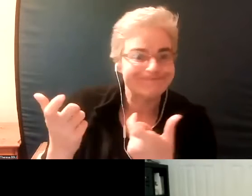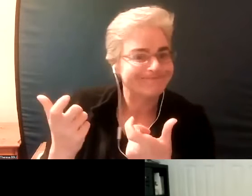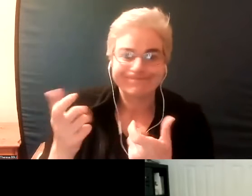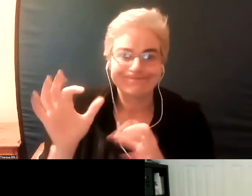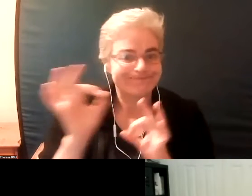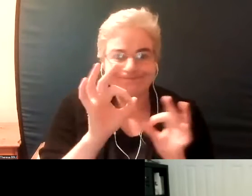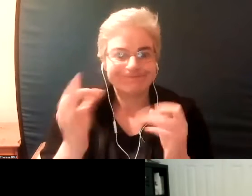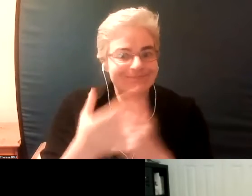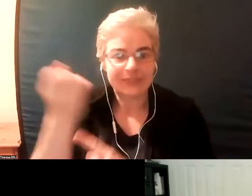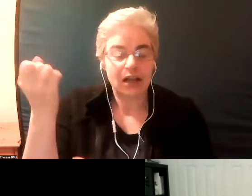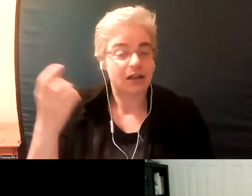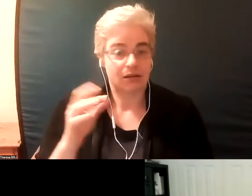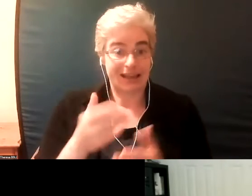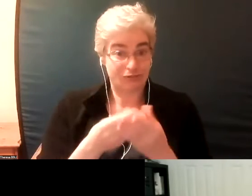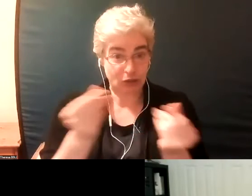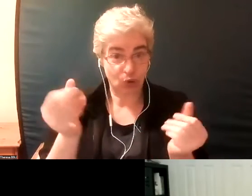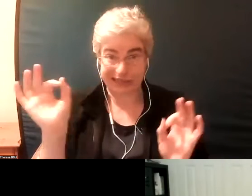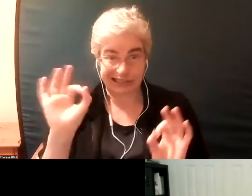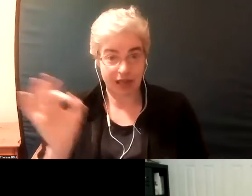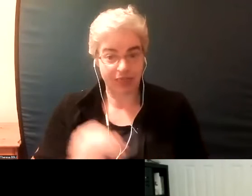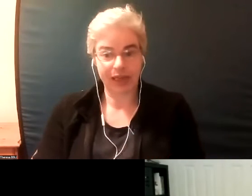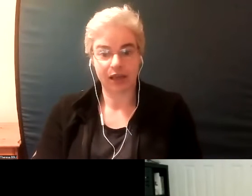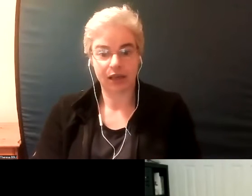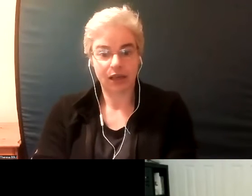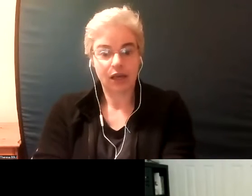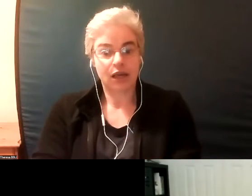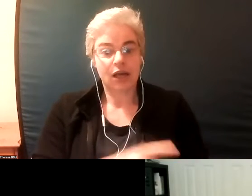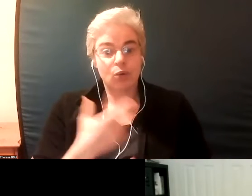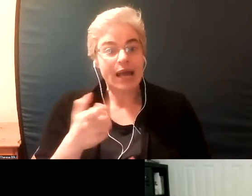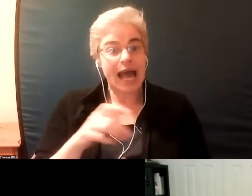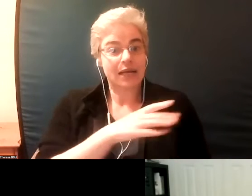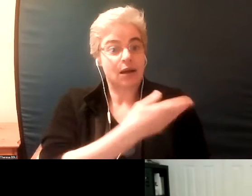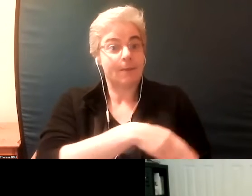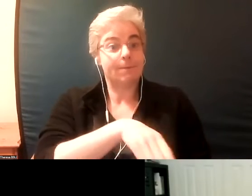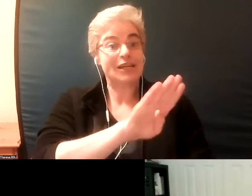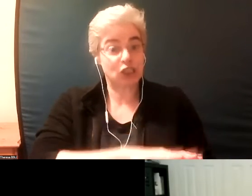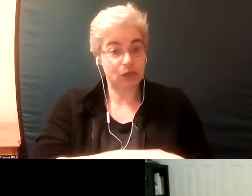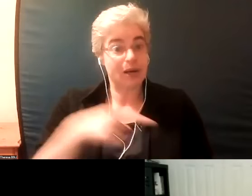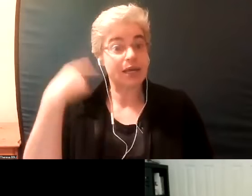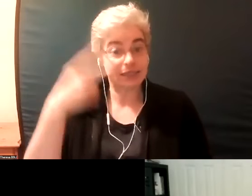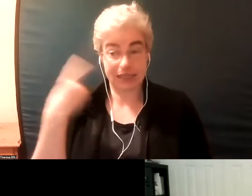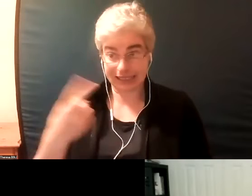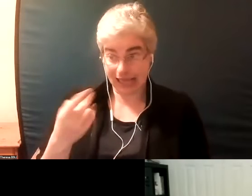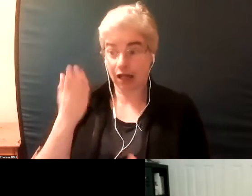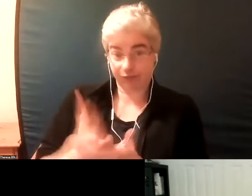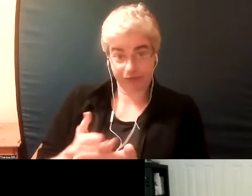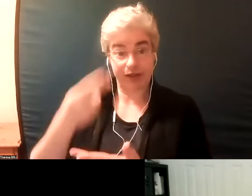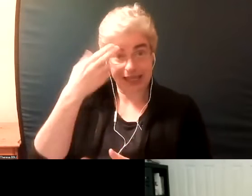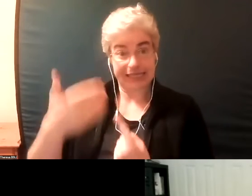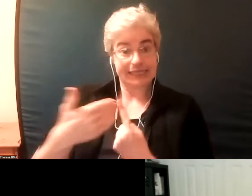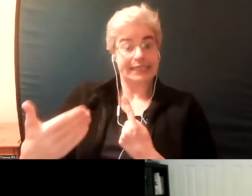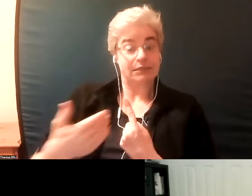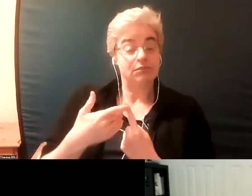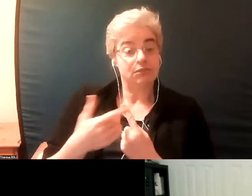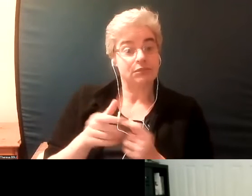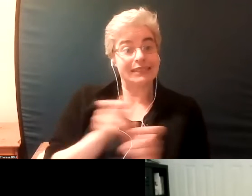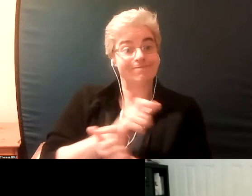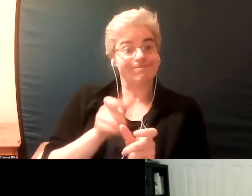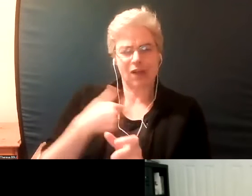didn't have any resources. We have the Bishop of London. She has declared herself dyslexic, and I find her case particularly